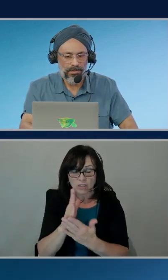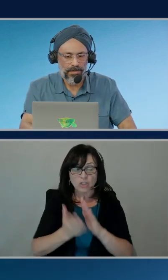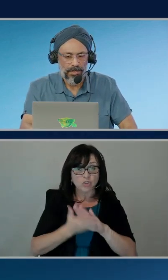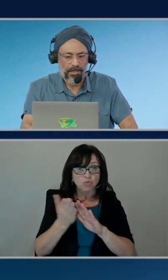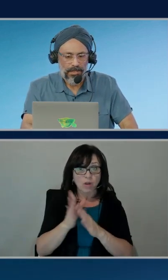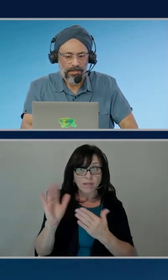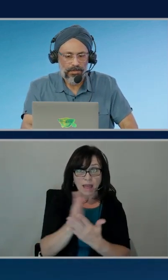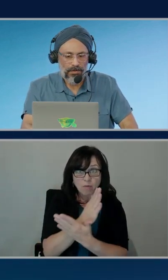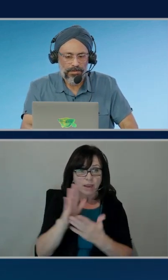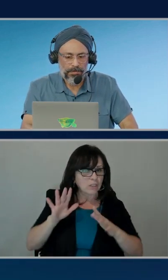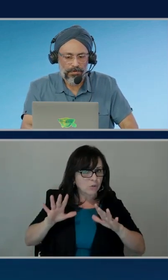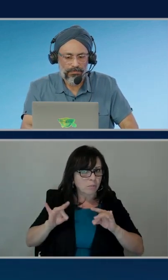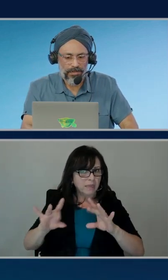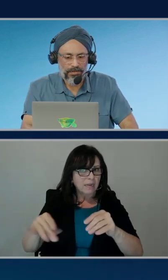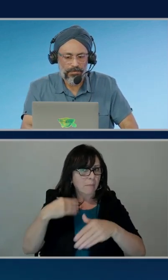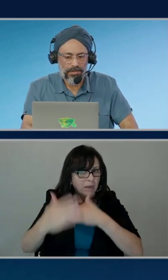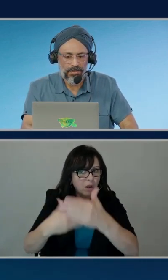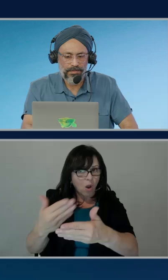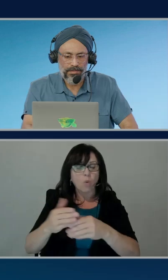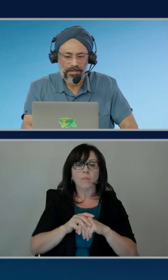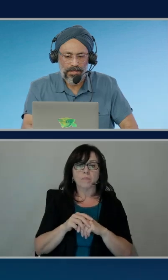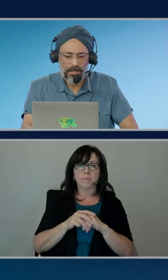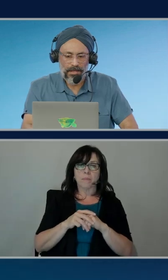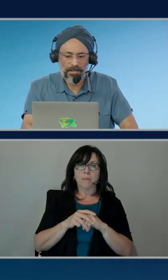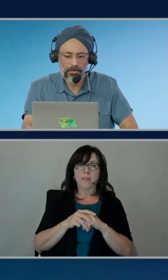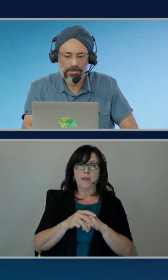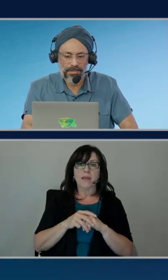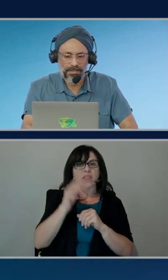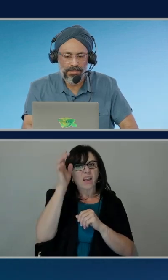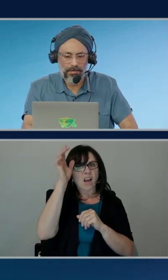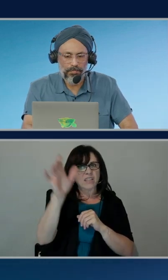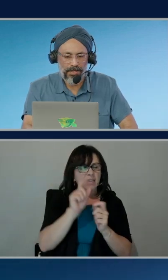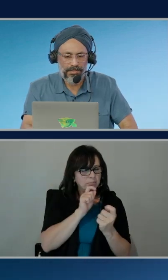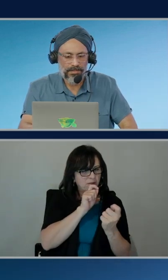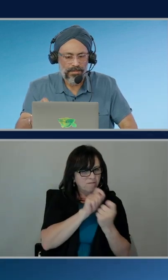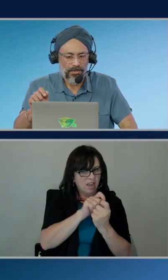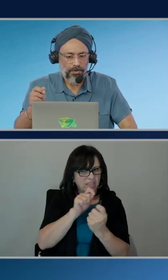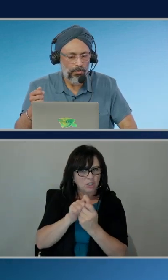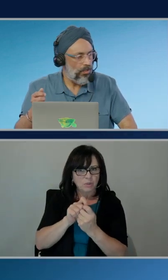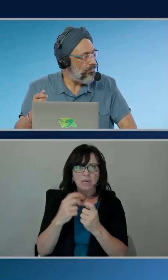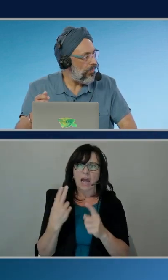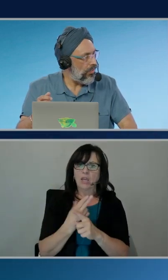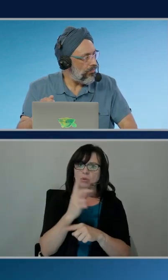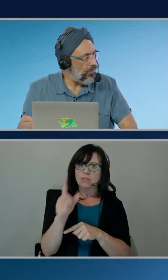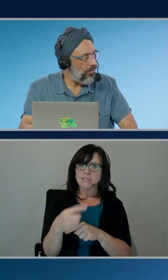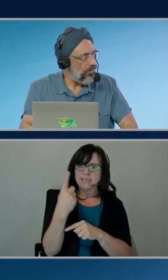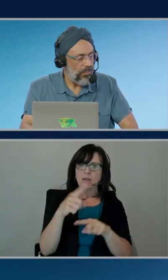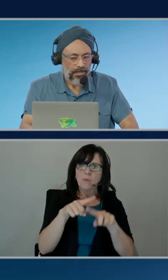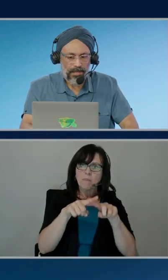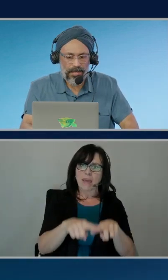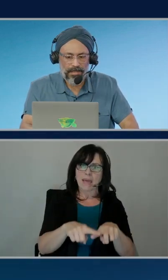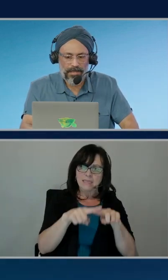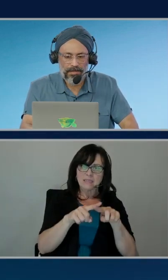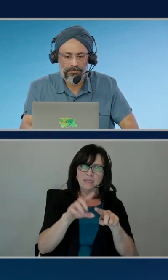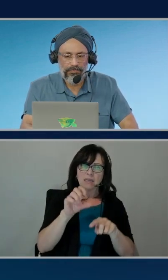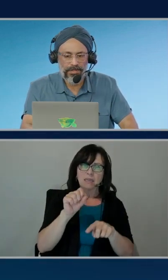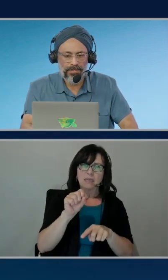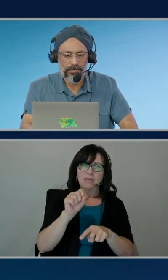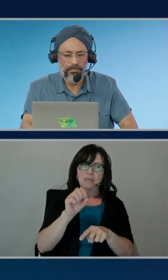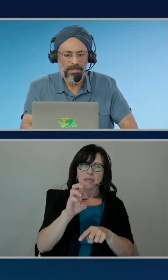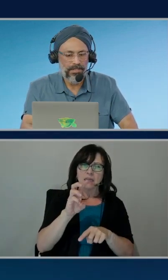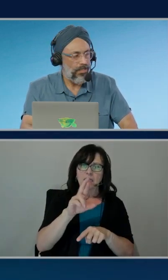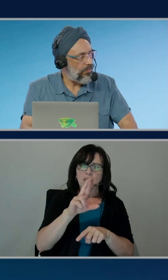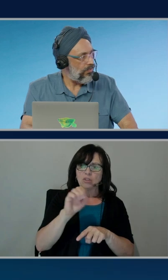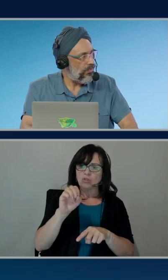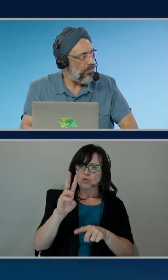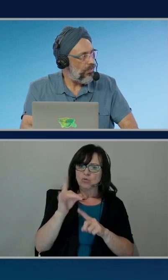and work, right? The concept of fine tuning is I use a single base screwdriver kind of thing and I fit it